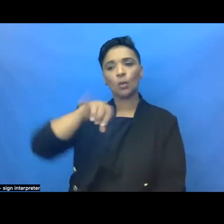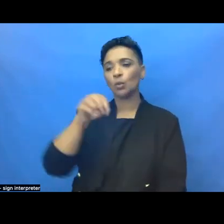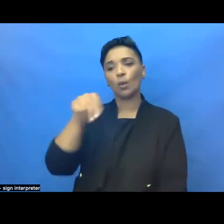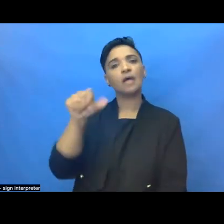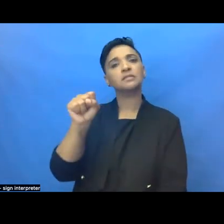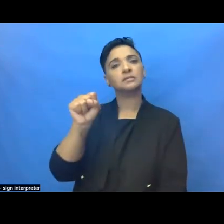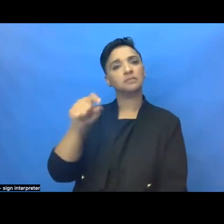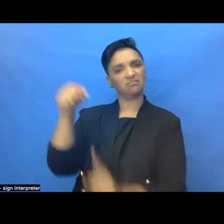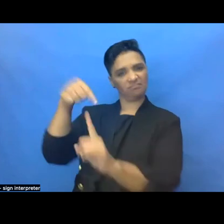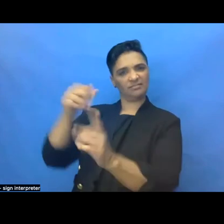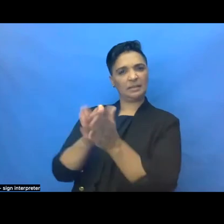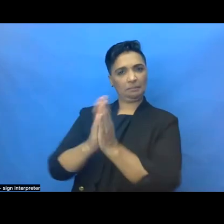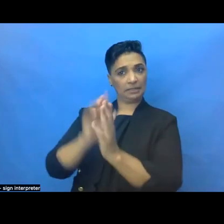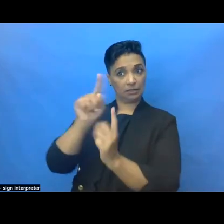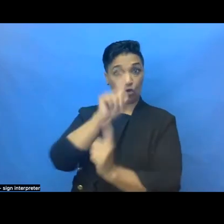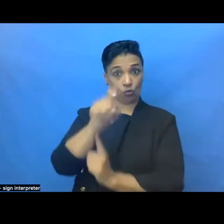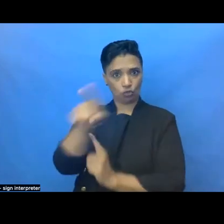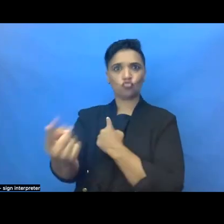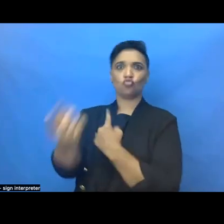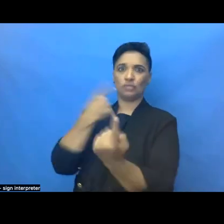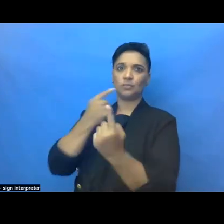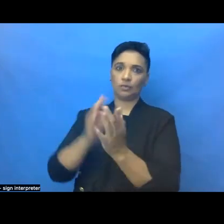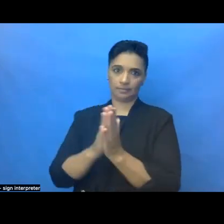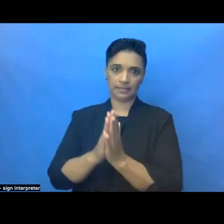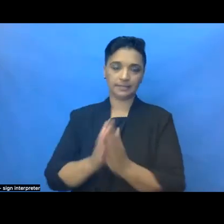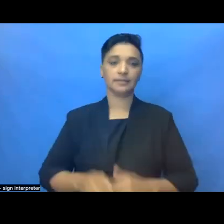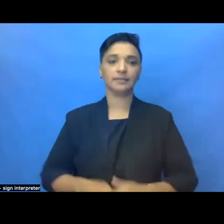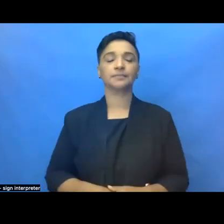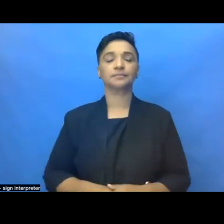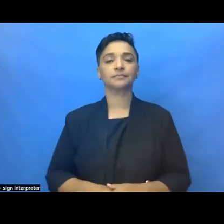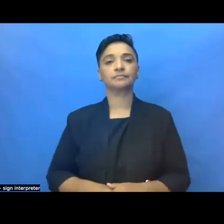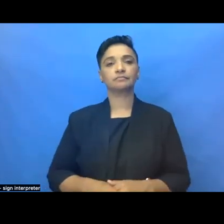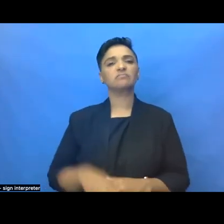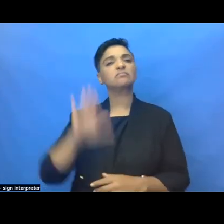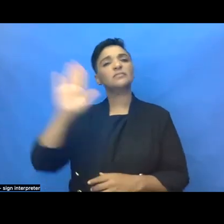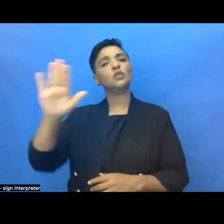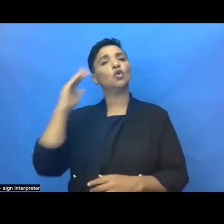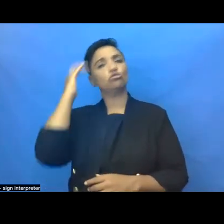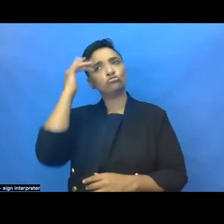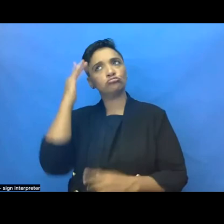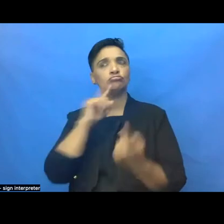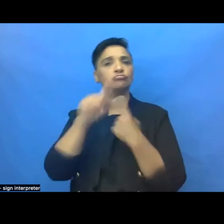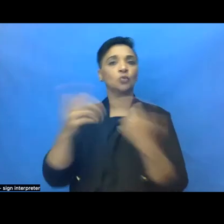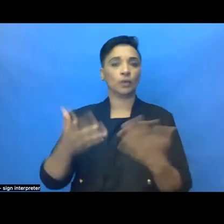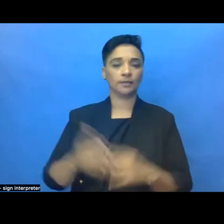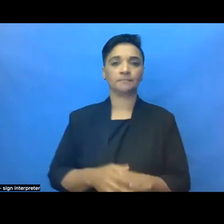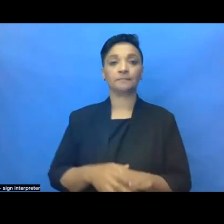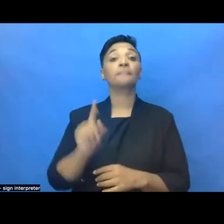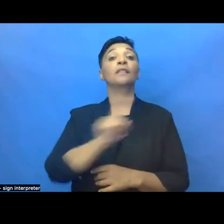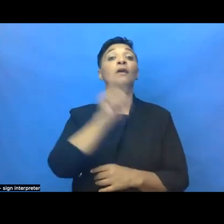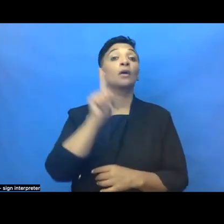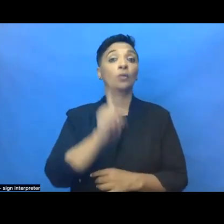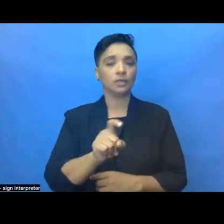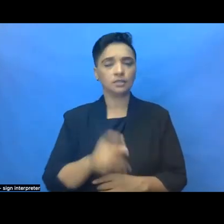to respond to this, or at least give us your reflection. The question is, who is responsible